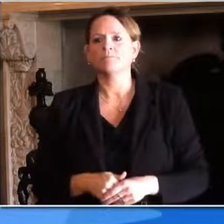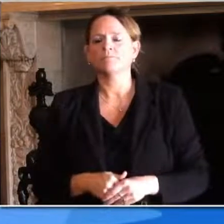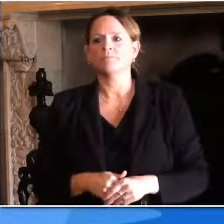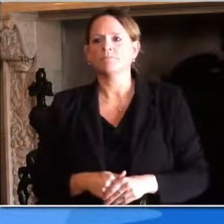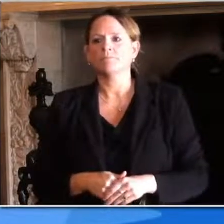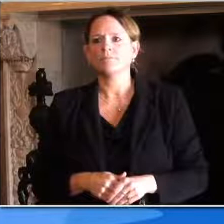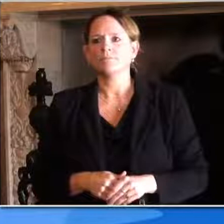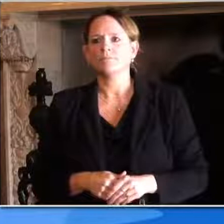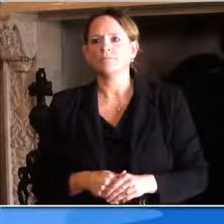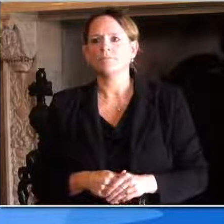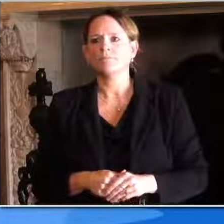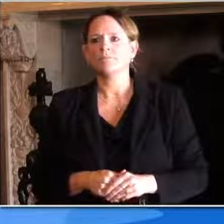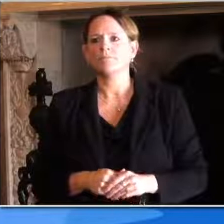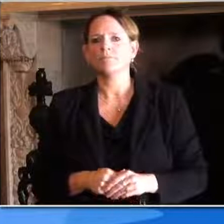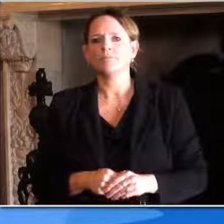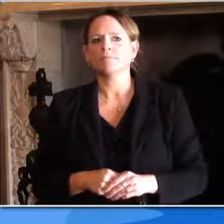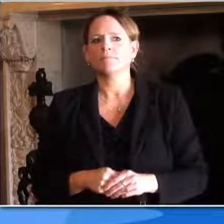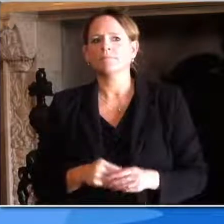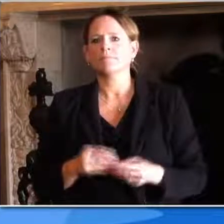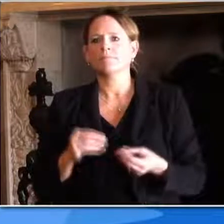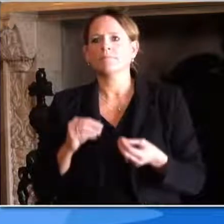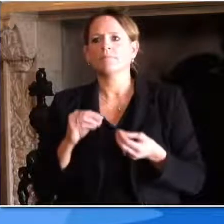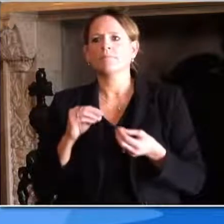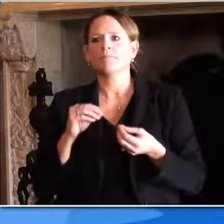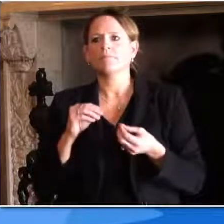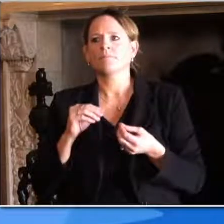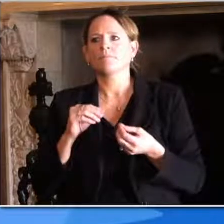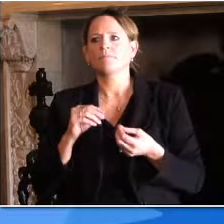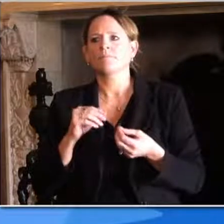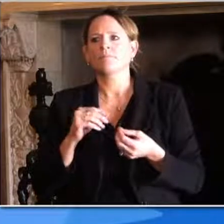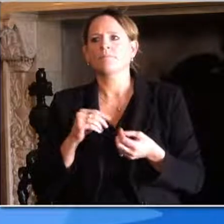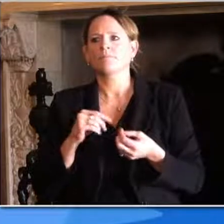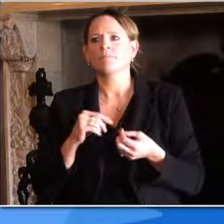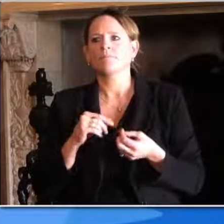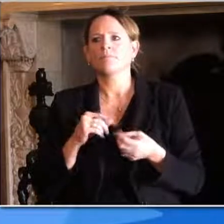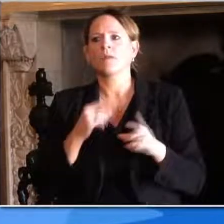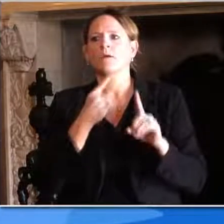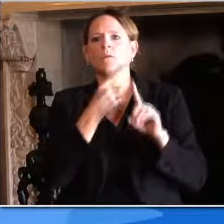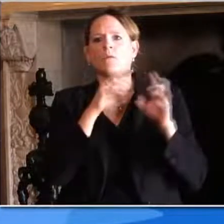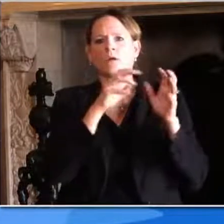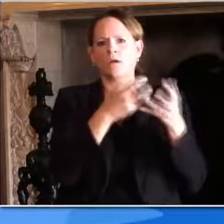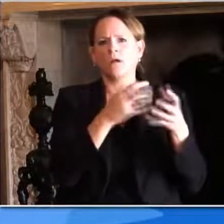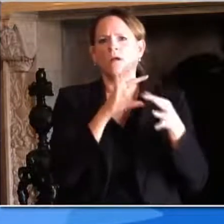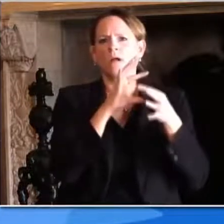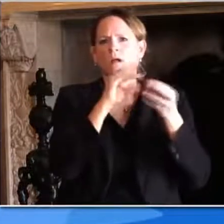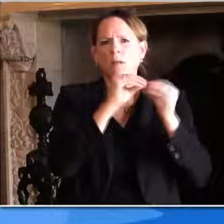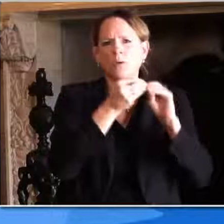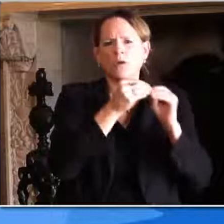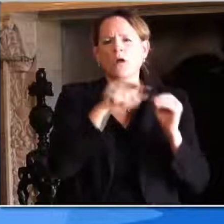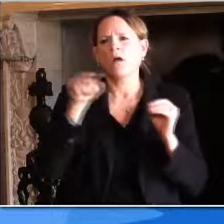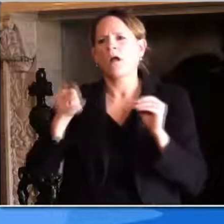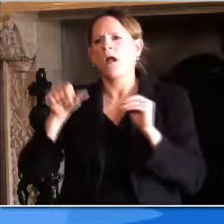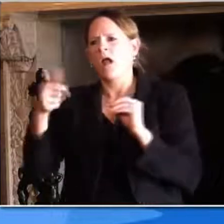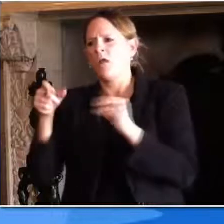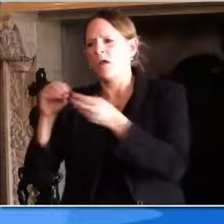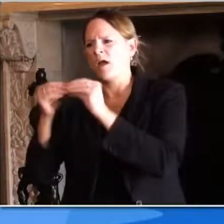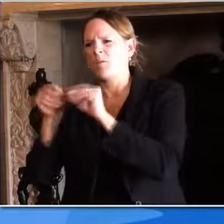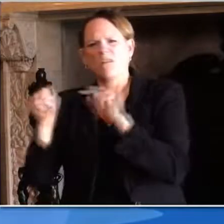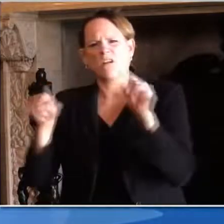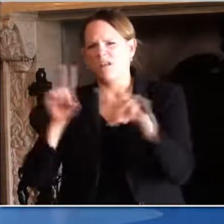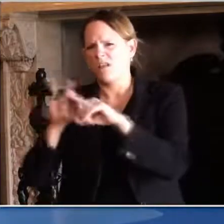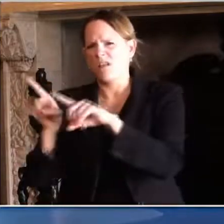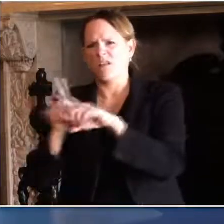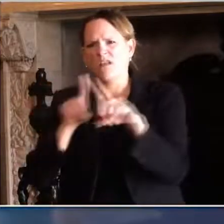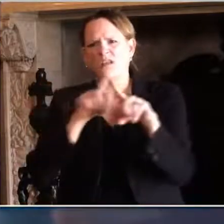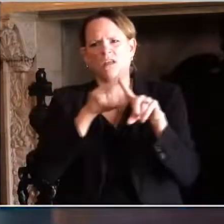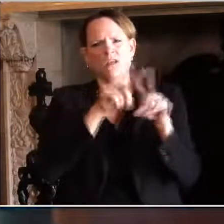number and the Wisconsin Hospital Association reporting no number. When will that issue be resolved and what's happening there? Yeah, thanks for the